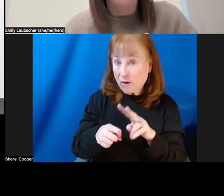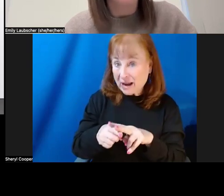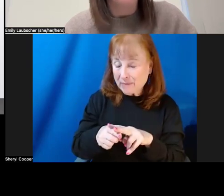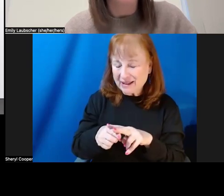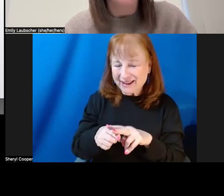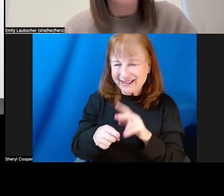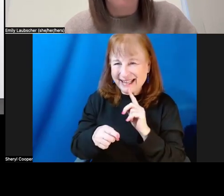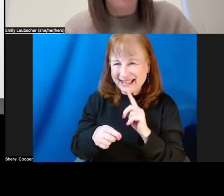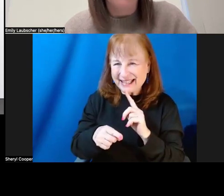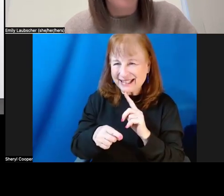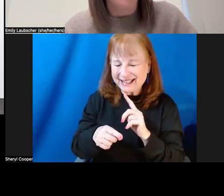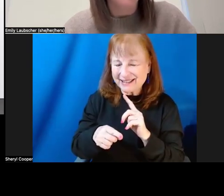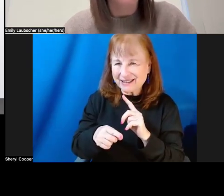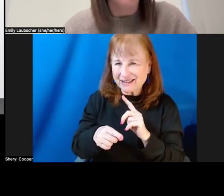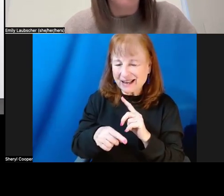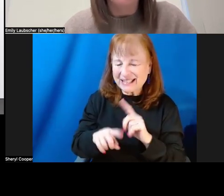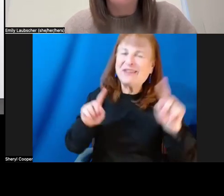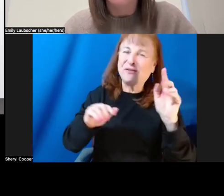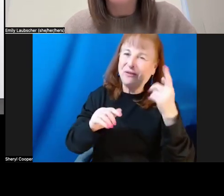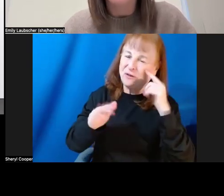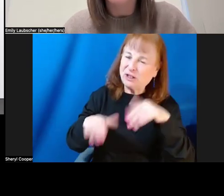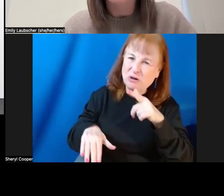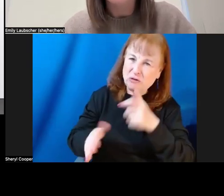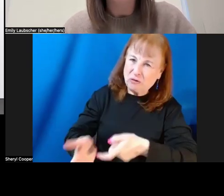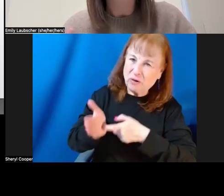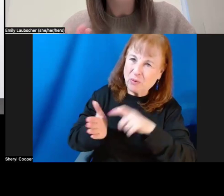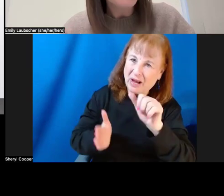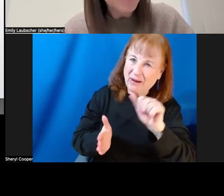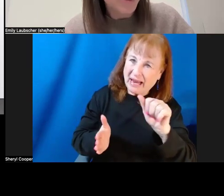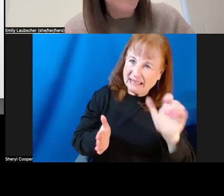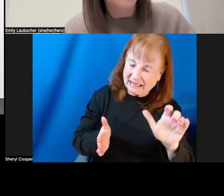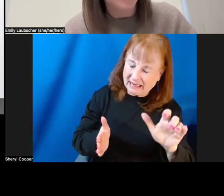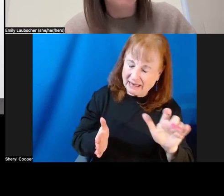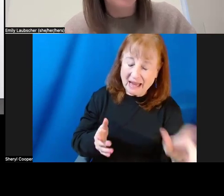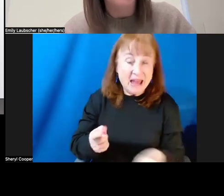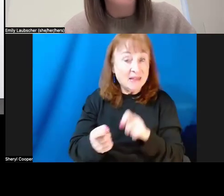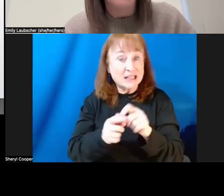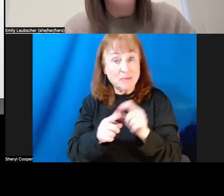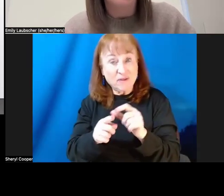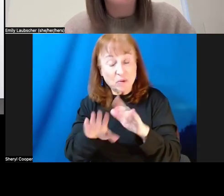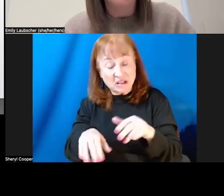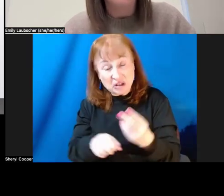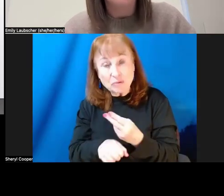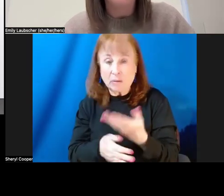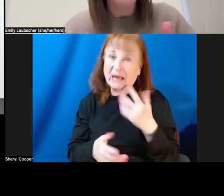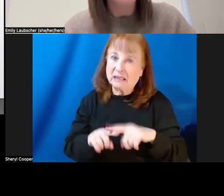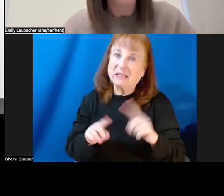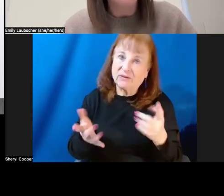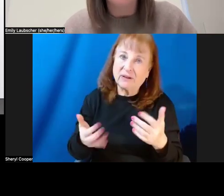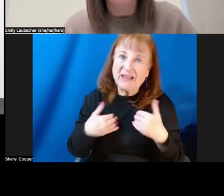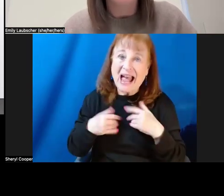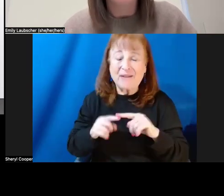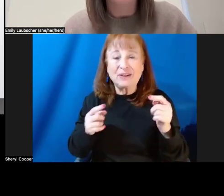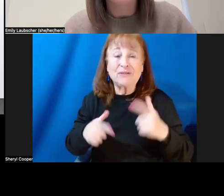somehow fundamentally different for children who require AAC. The specific words that the children use might differ because they're having different